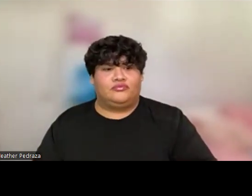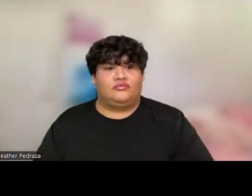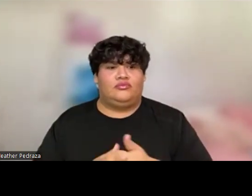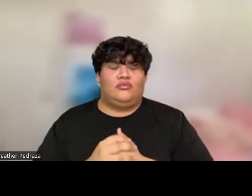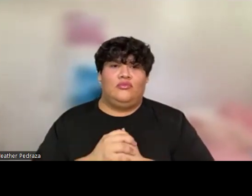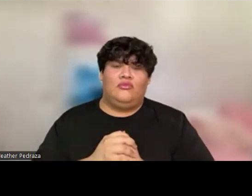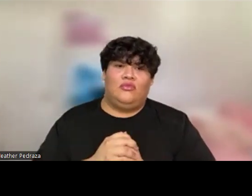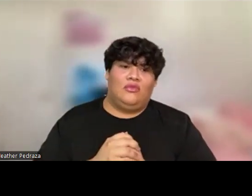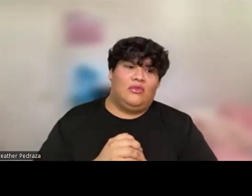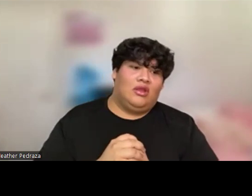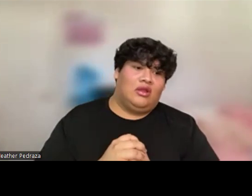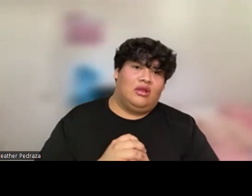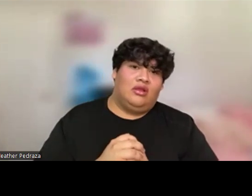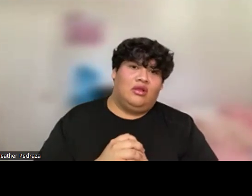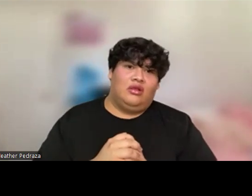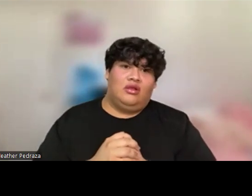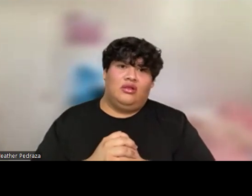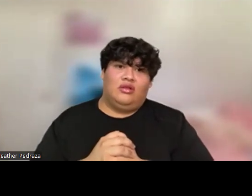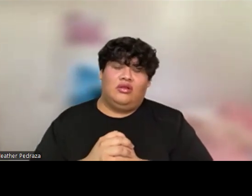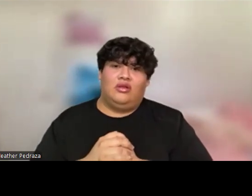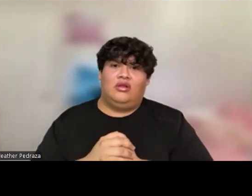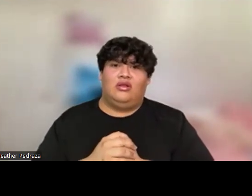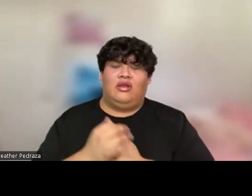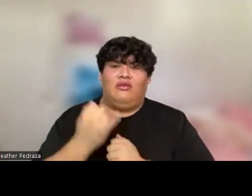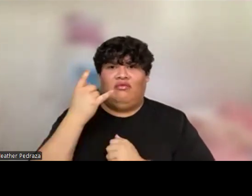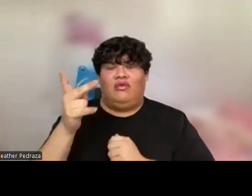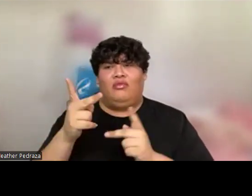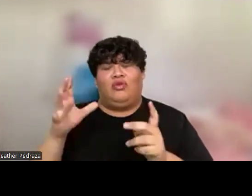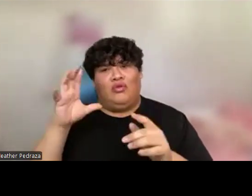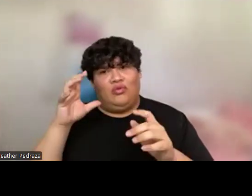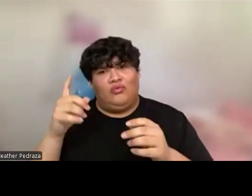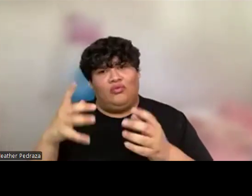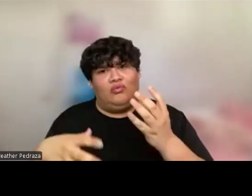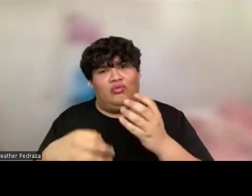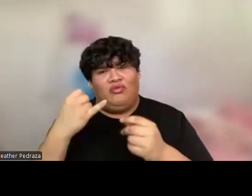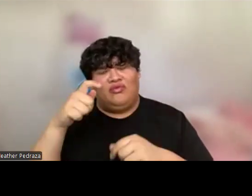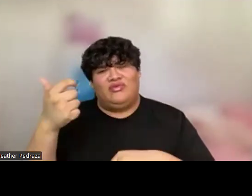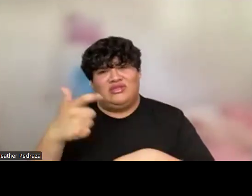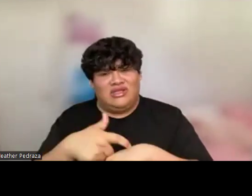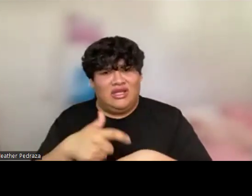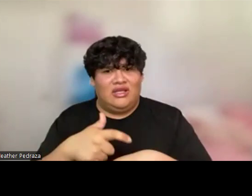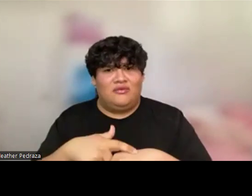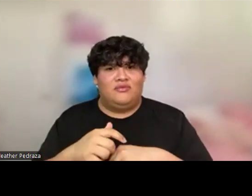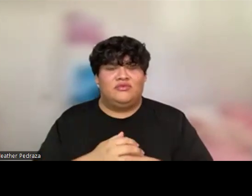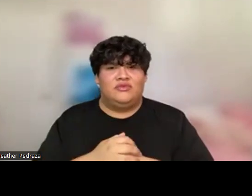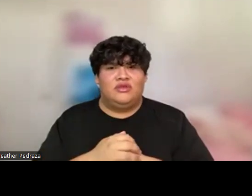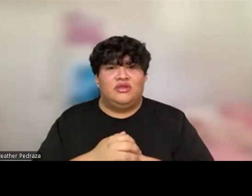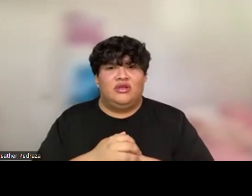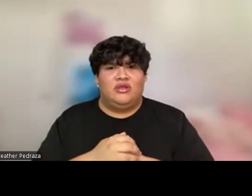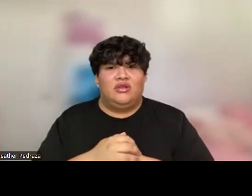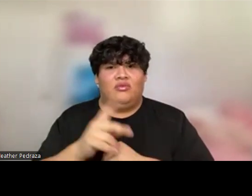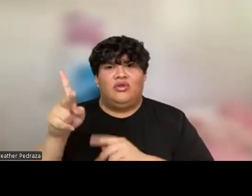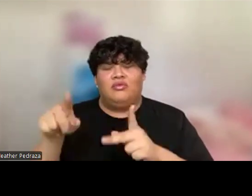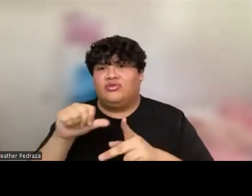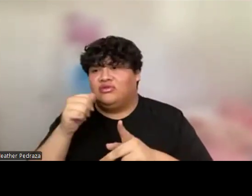those referrals unless the resident agrees. There are times when an individual who